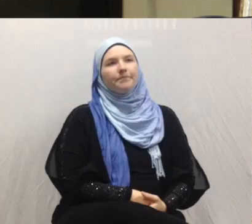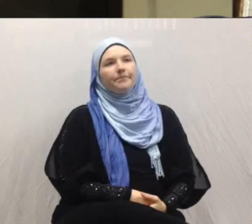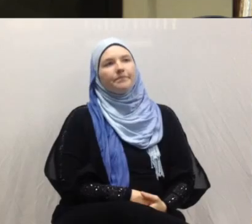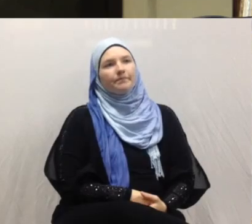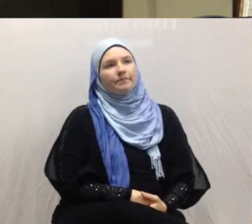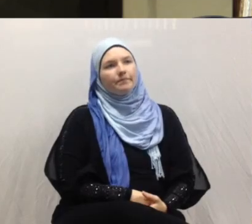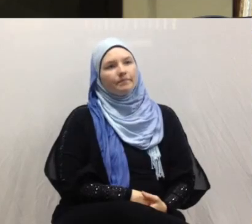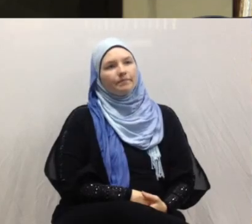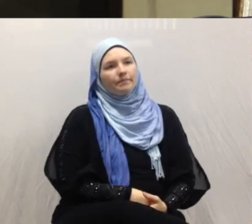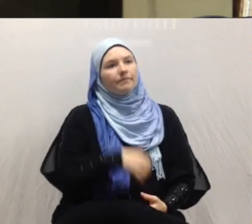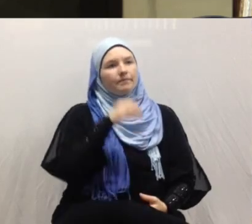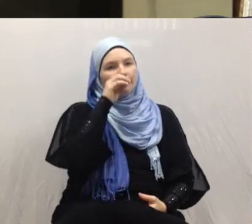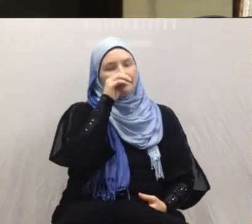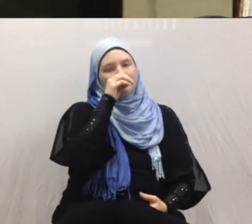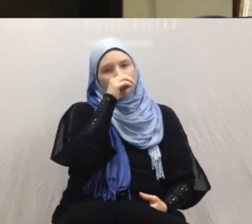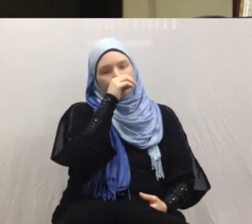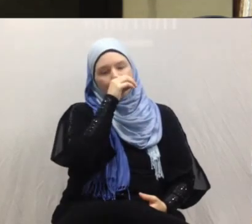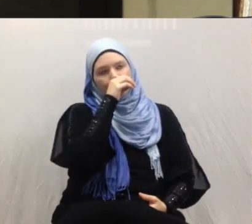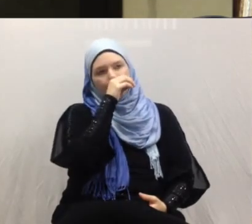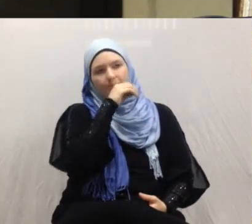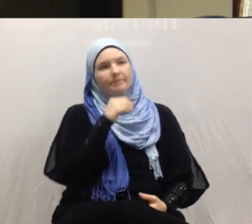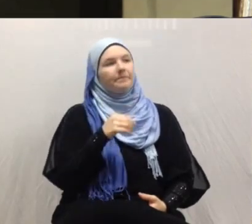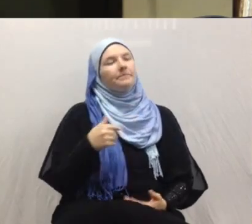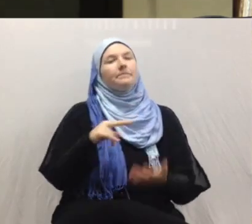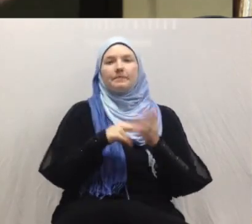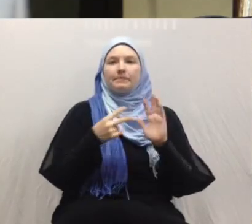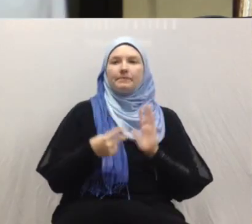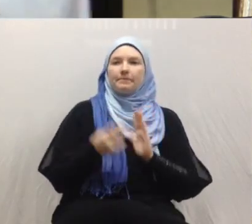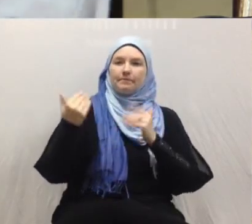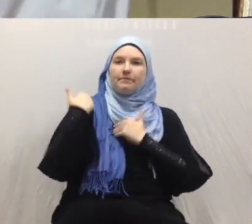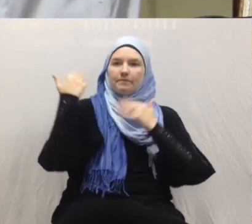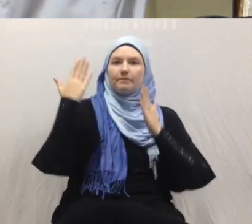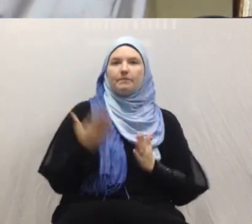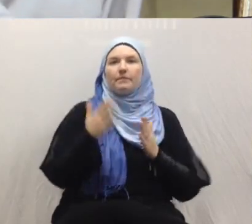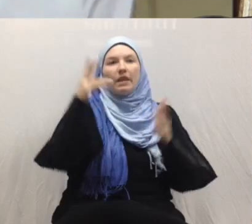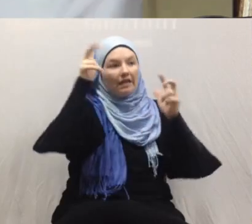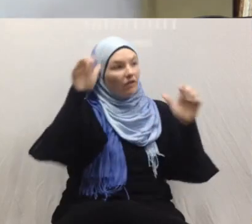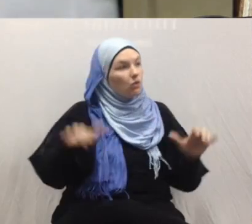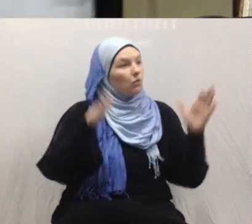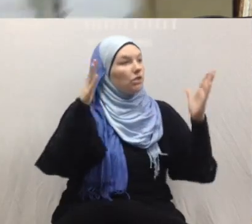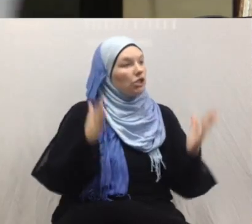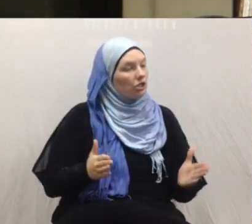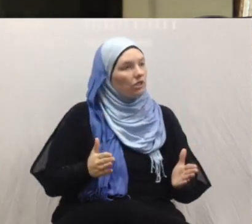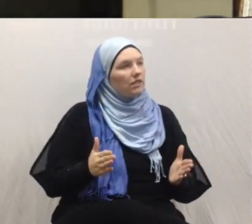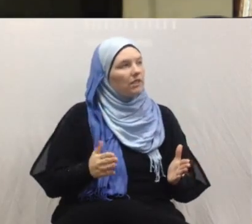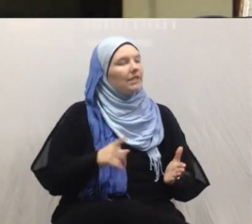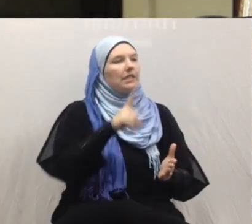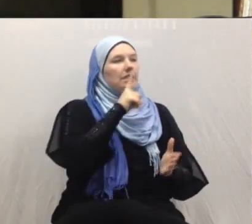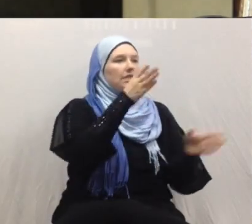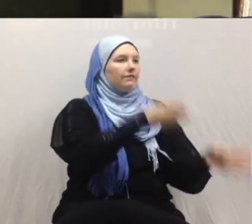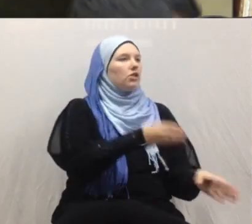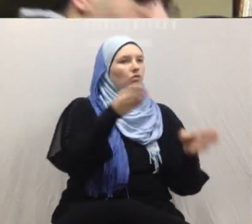are earned by individuals, which means the responsibility of evildoers is an